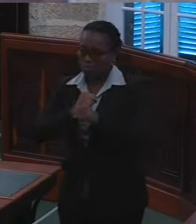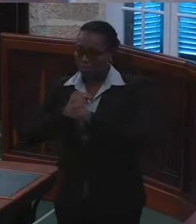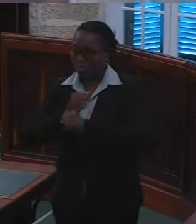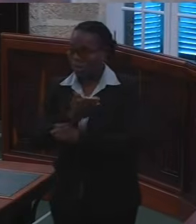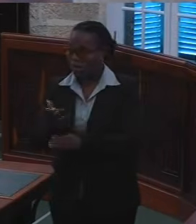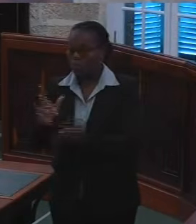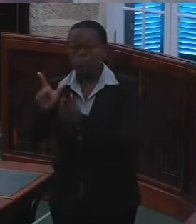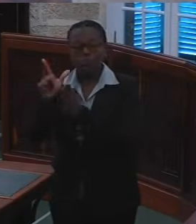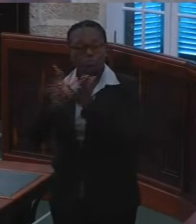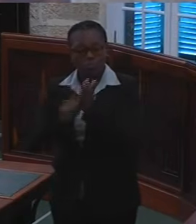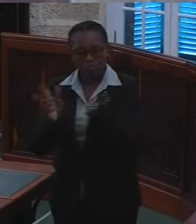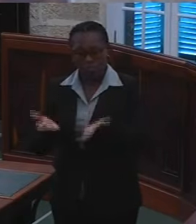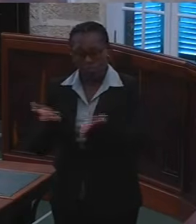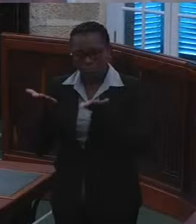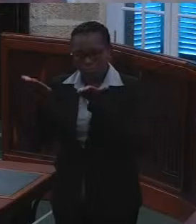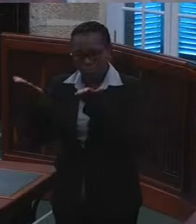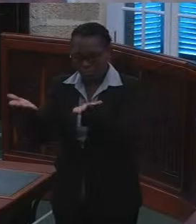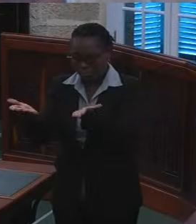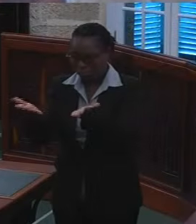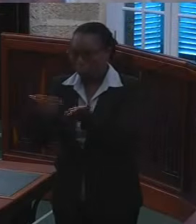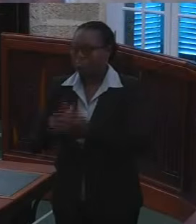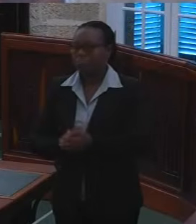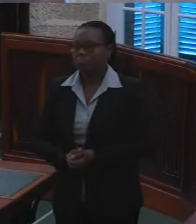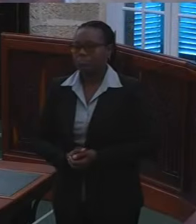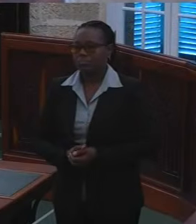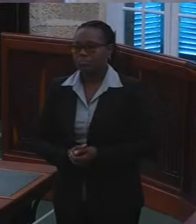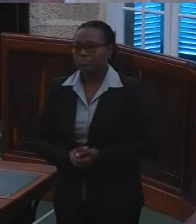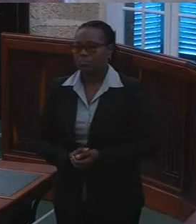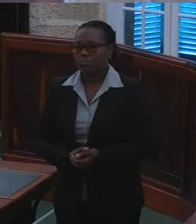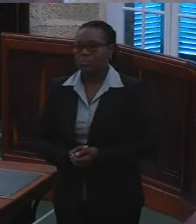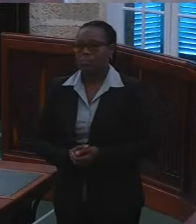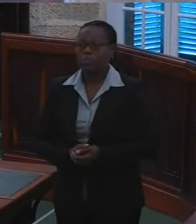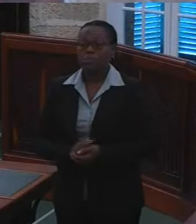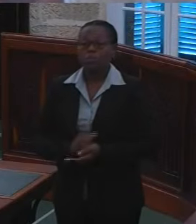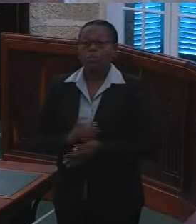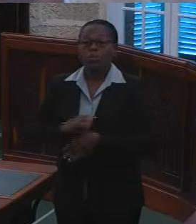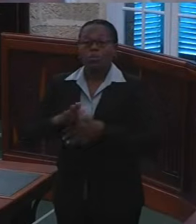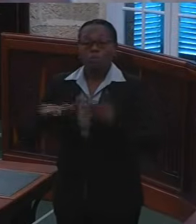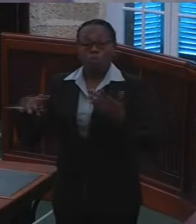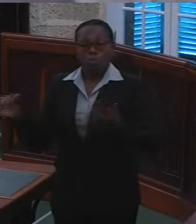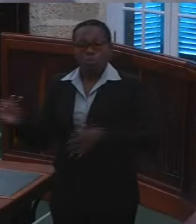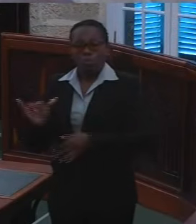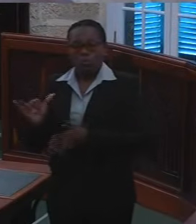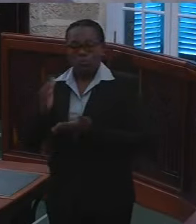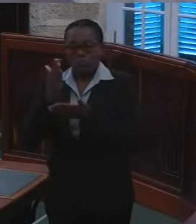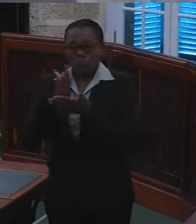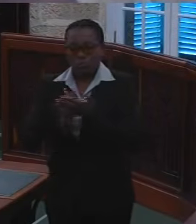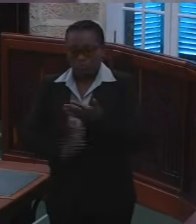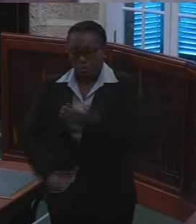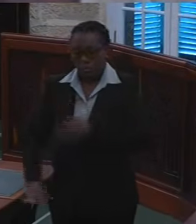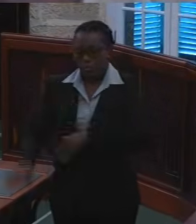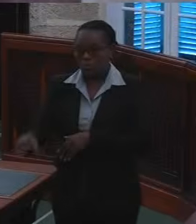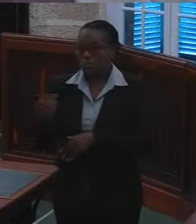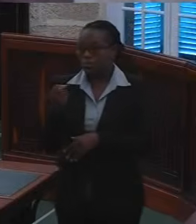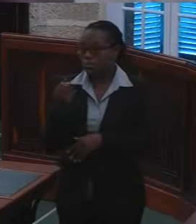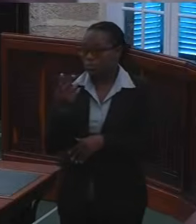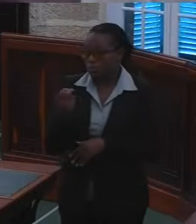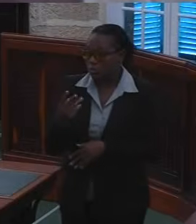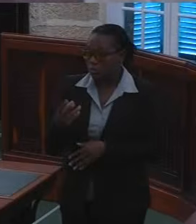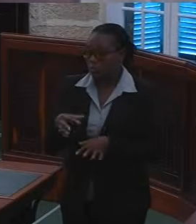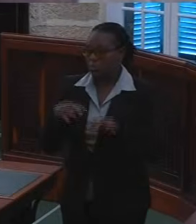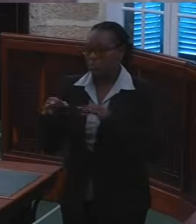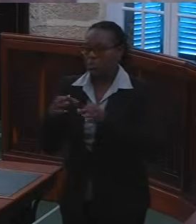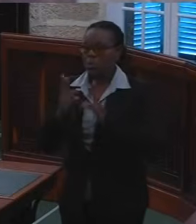is far-reaching, and rightfully so. It also, at Section 8:12, spells out the reporting